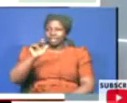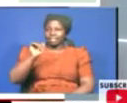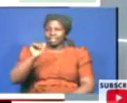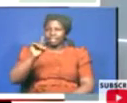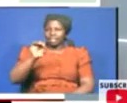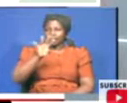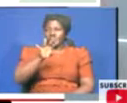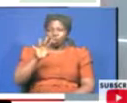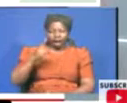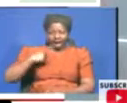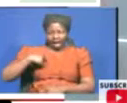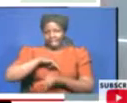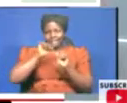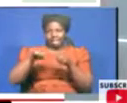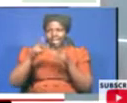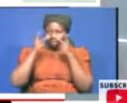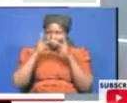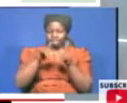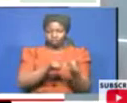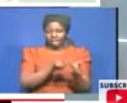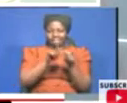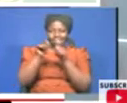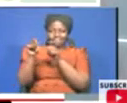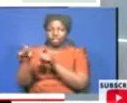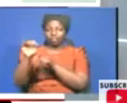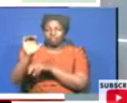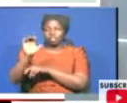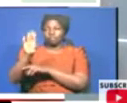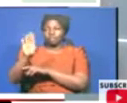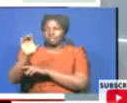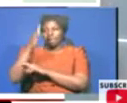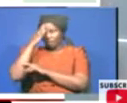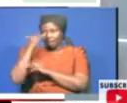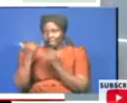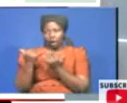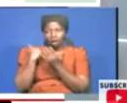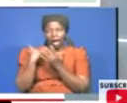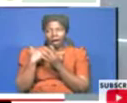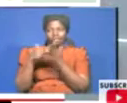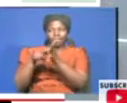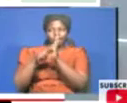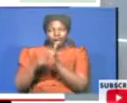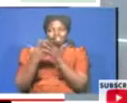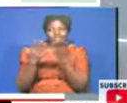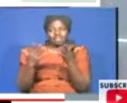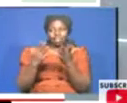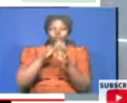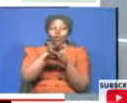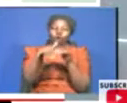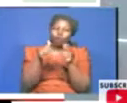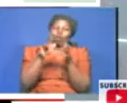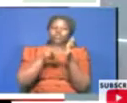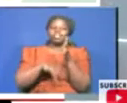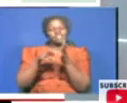CBC. Mm-hmm. So then, because we have the facilities, that is all the what is needed,